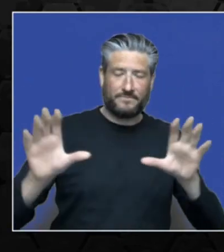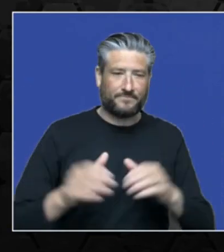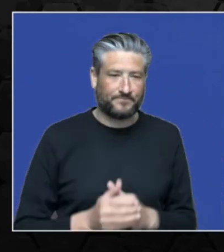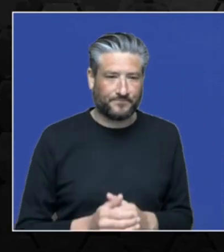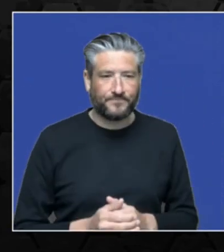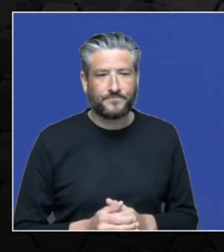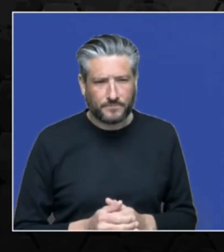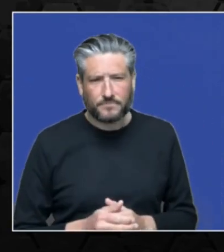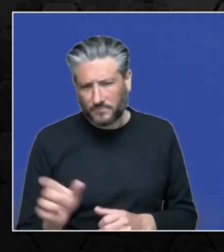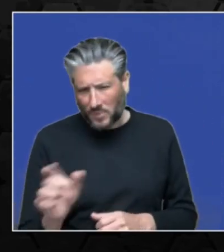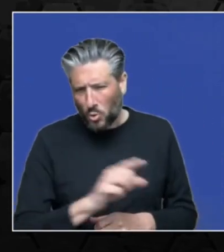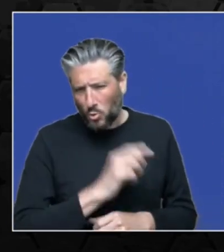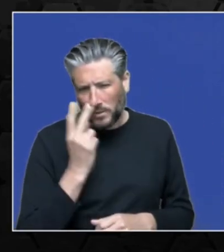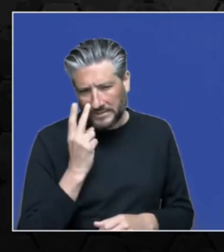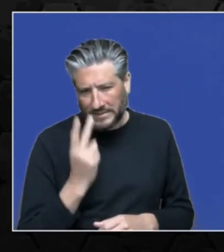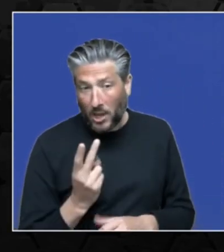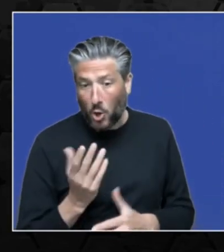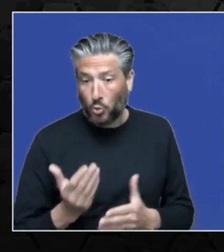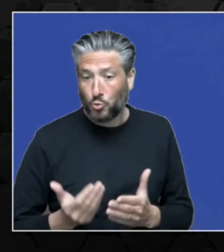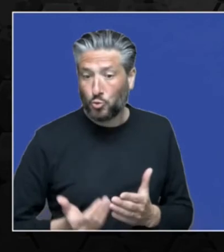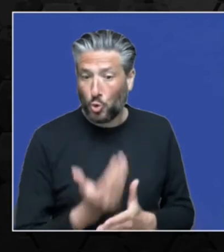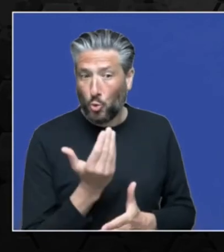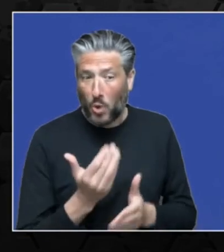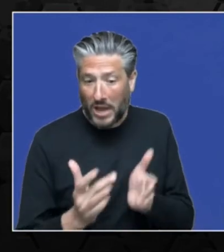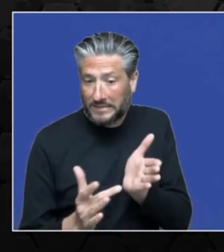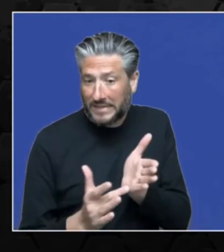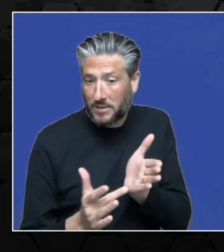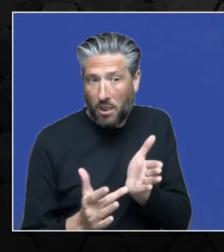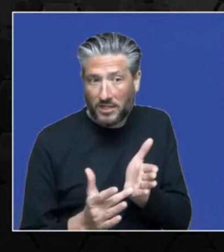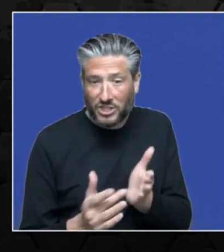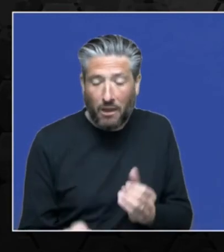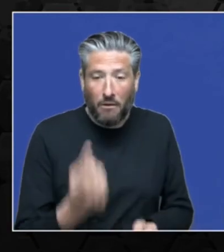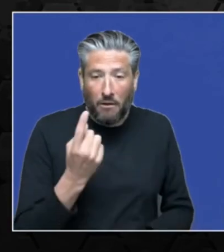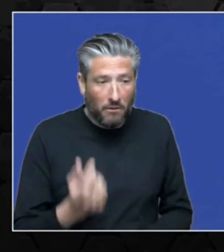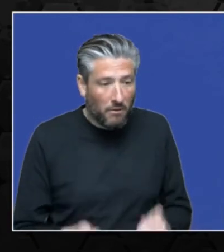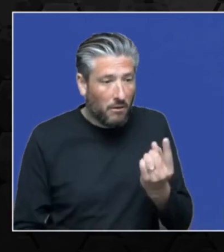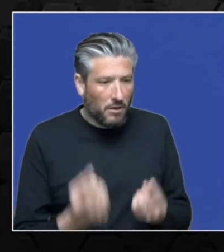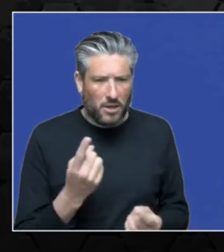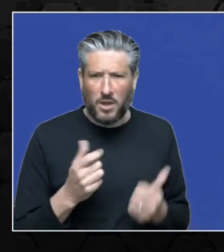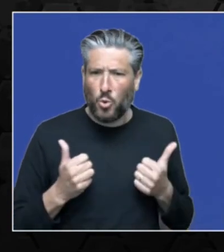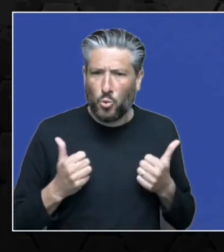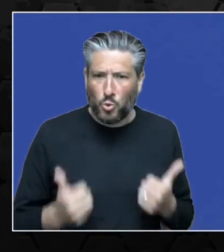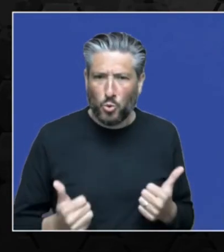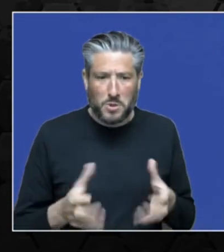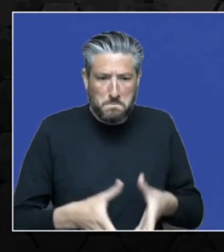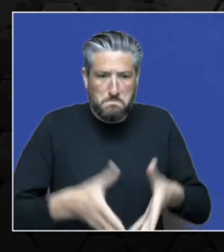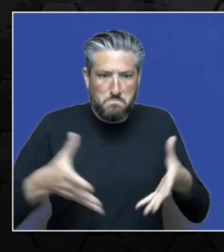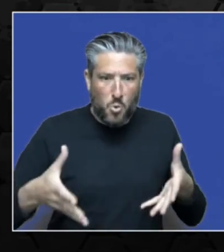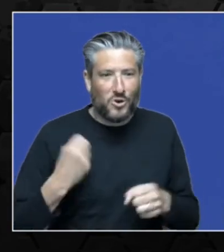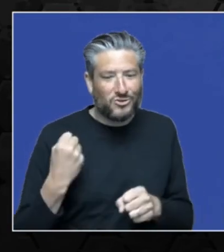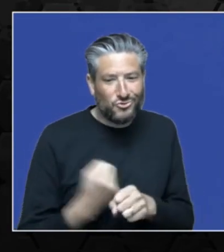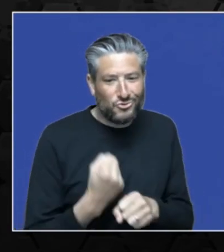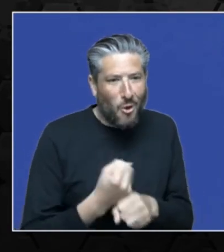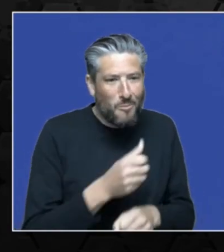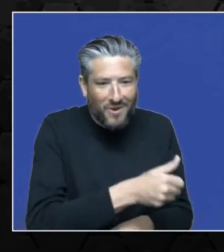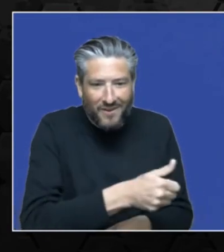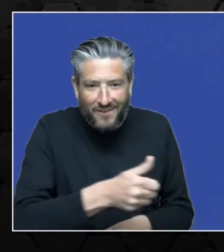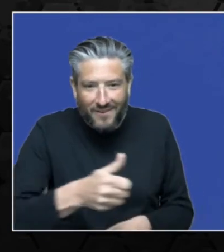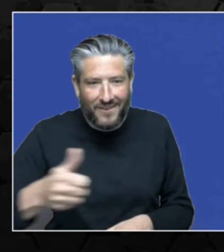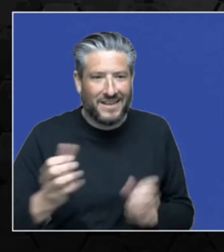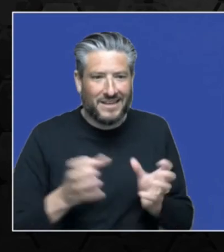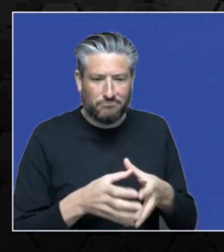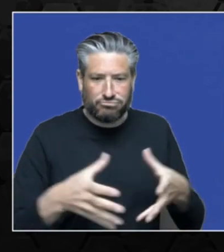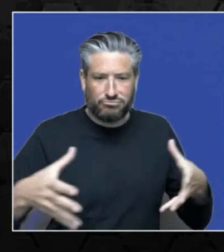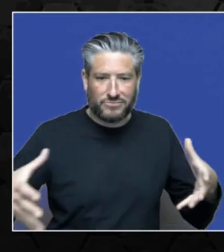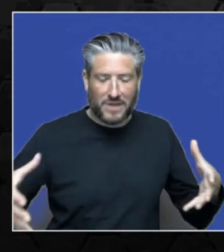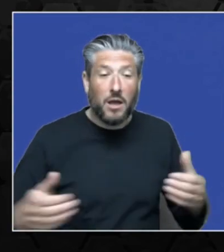were coming, it's like creating more and more jobs, more and more opportunities. Same thing is like for AI, there's this thing called like, no code stuff is